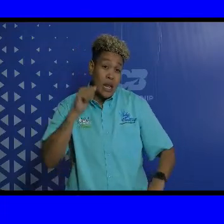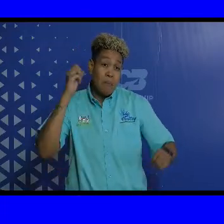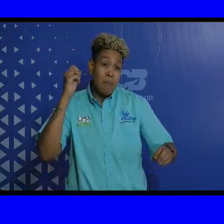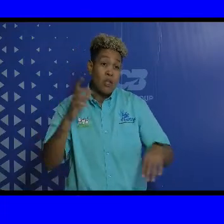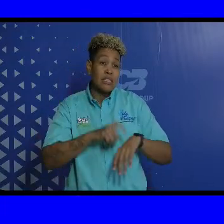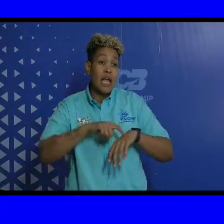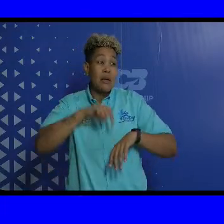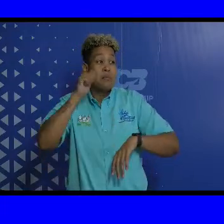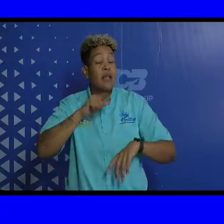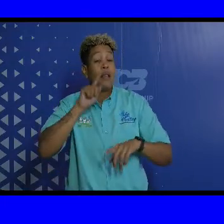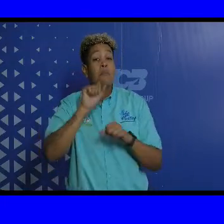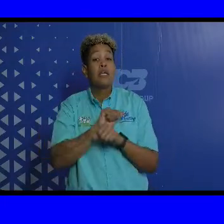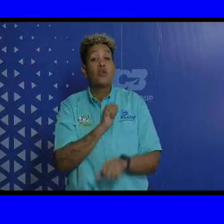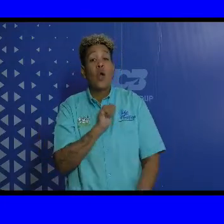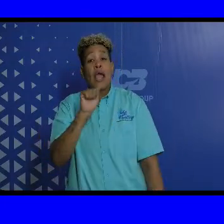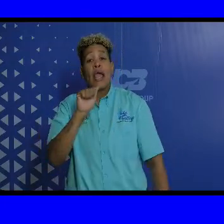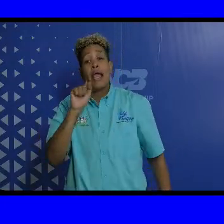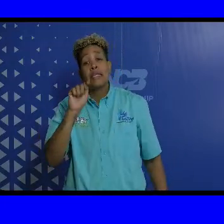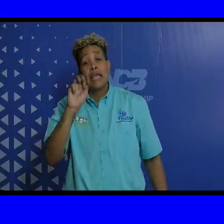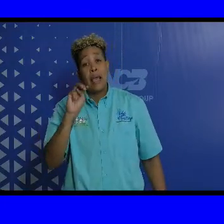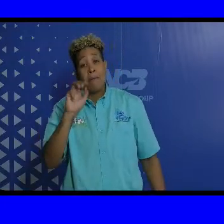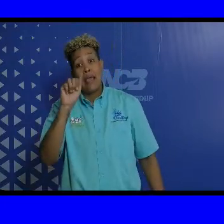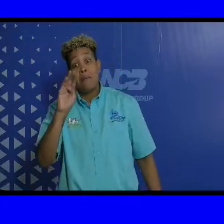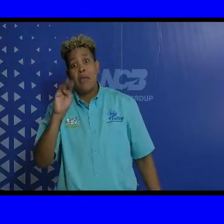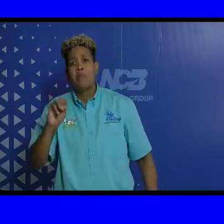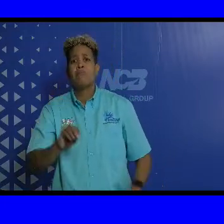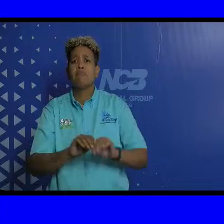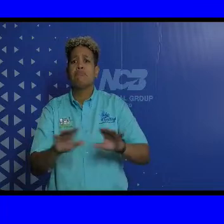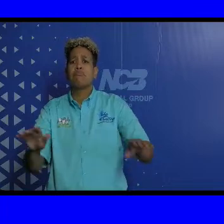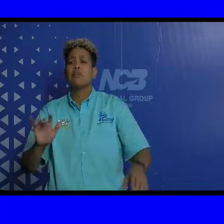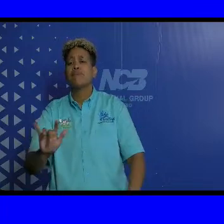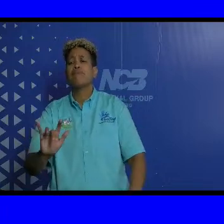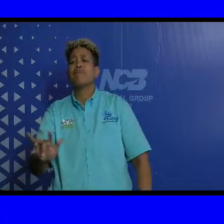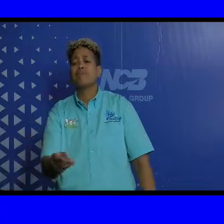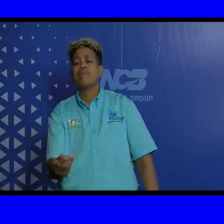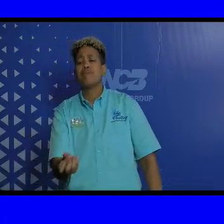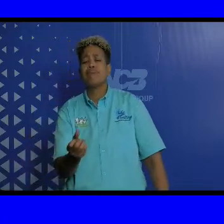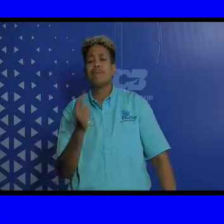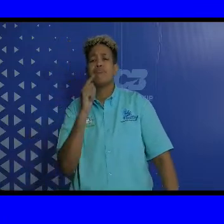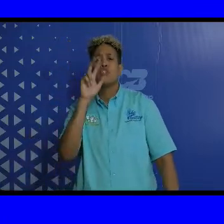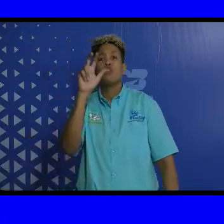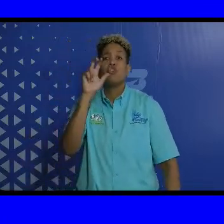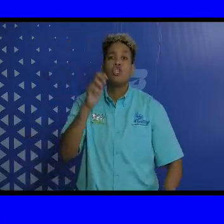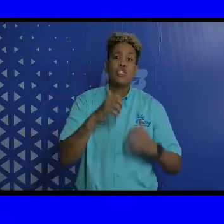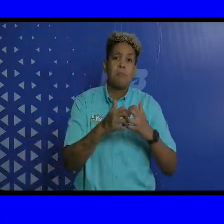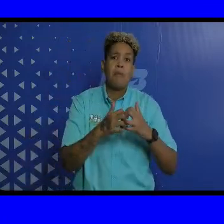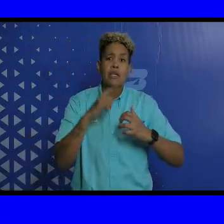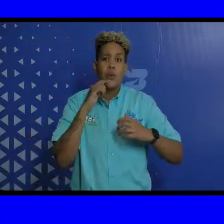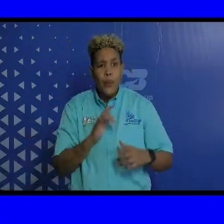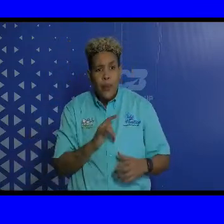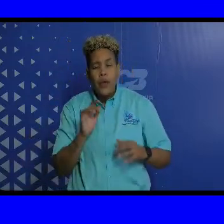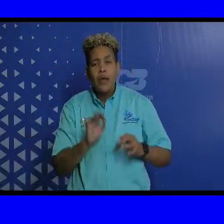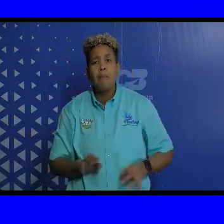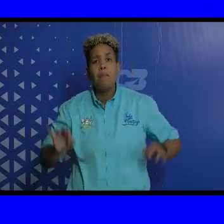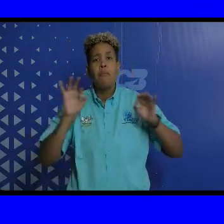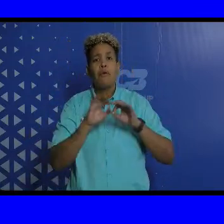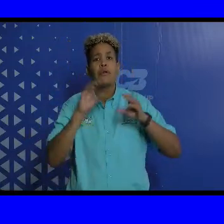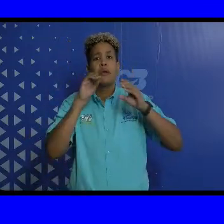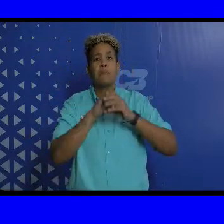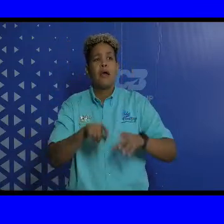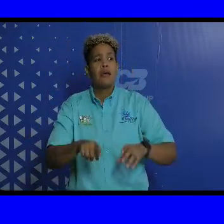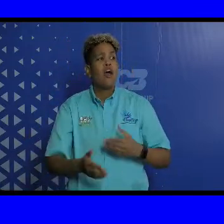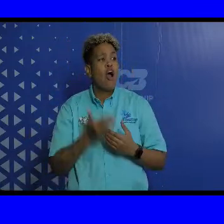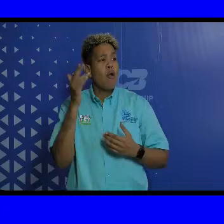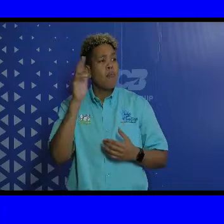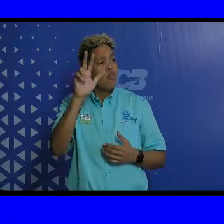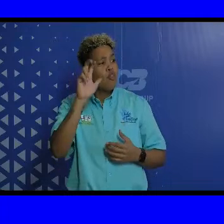sure that our ABMs are operating and available across this country. Those 300 machines that form a substantial component,